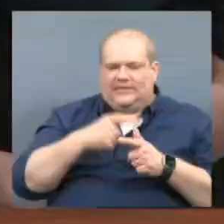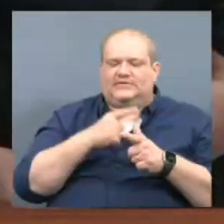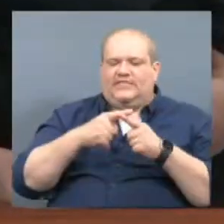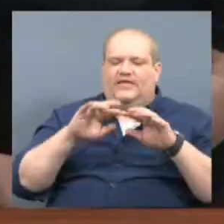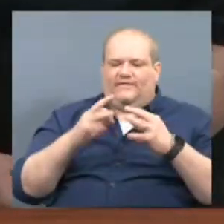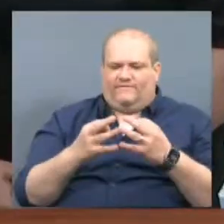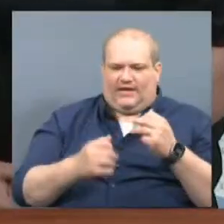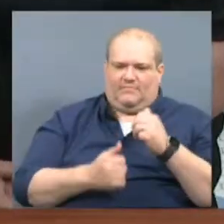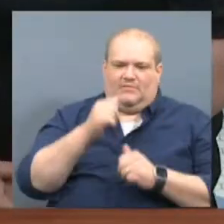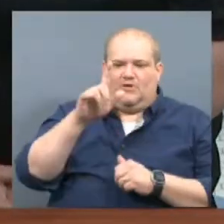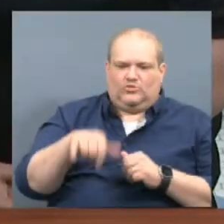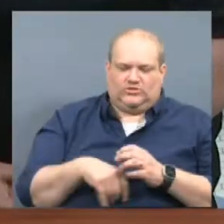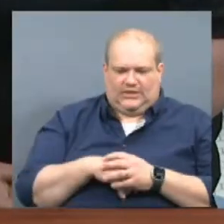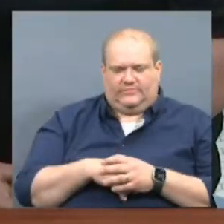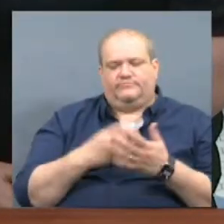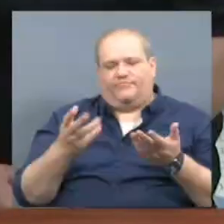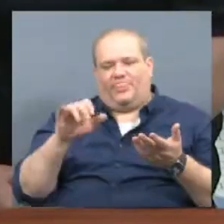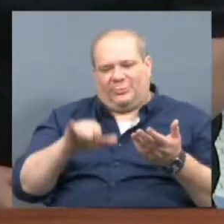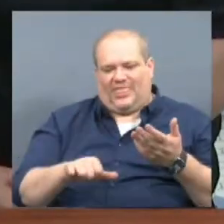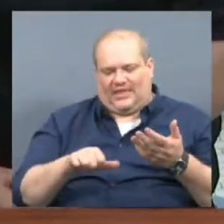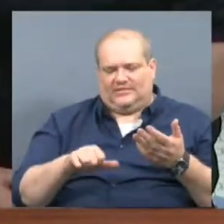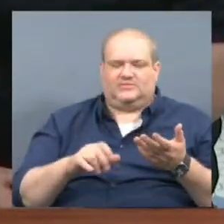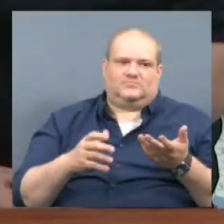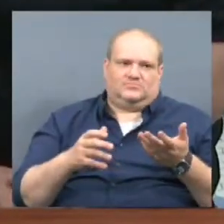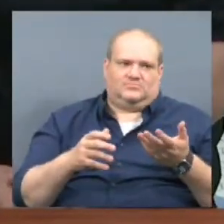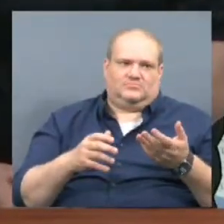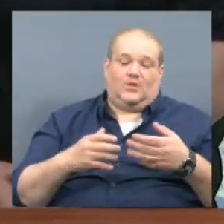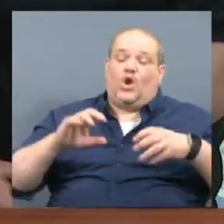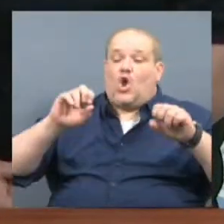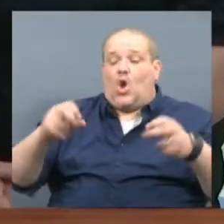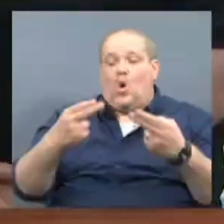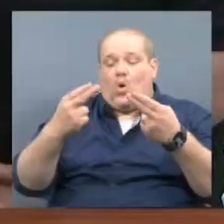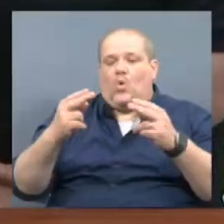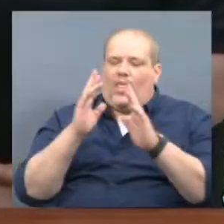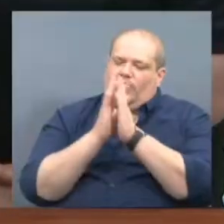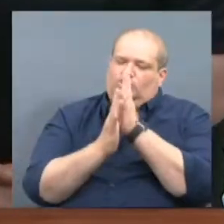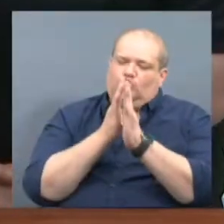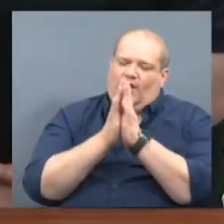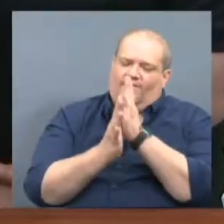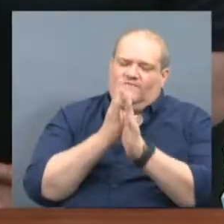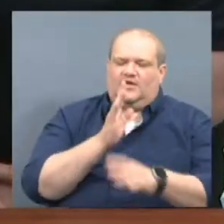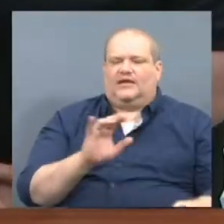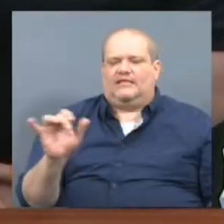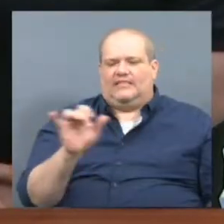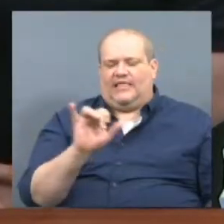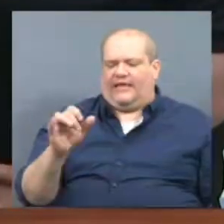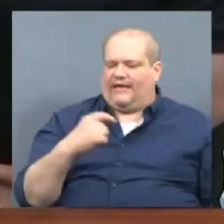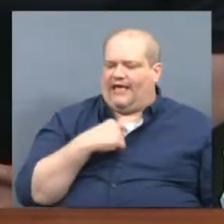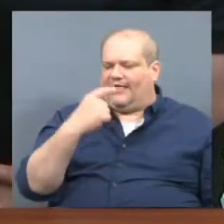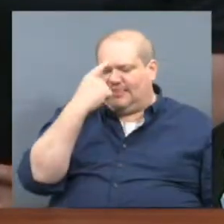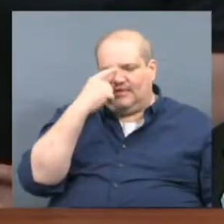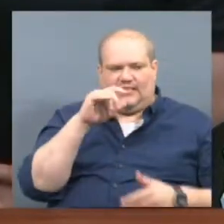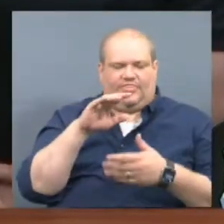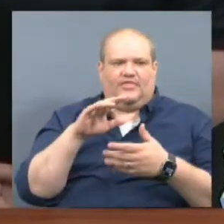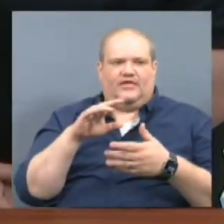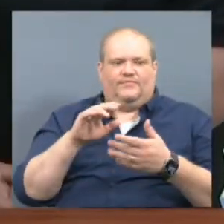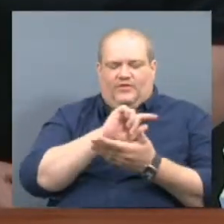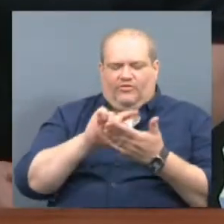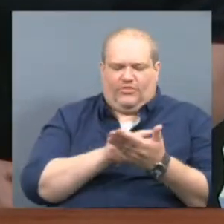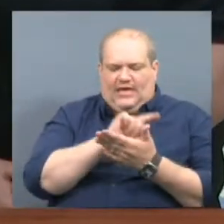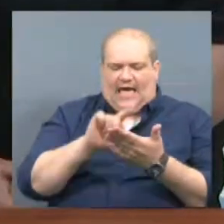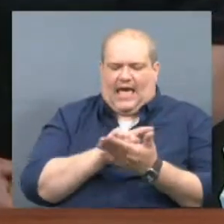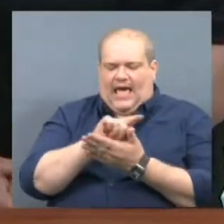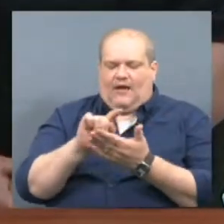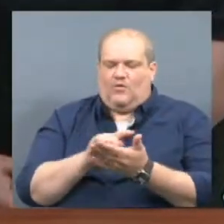family mainly. So that's kind of about. Oh, and the traffic, like, I don't think the hours